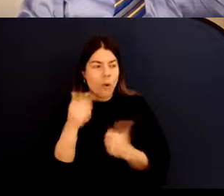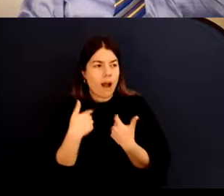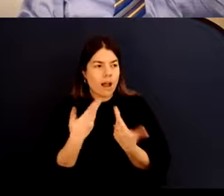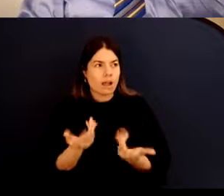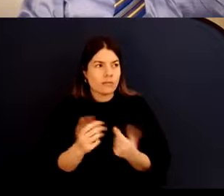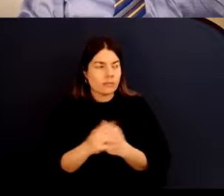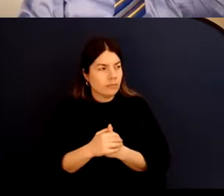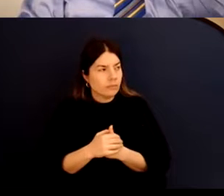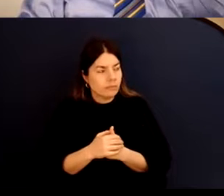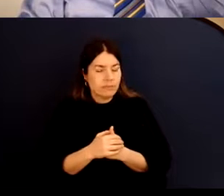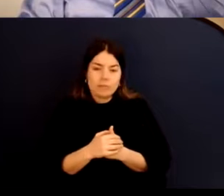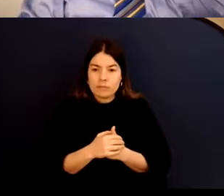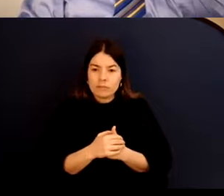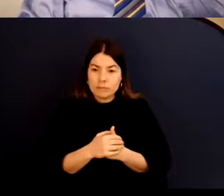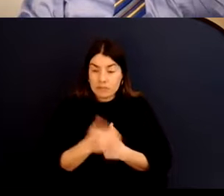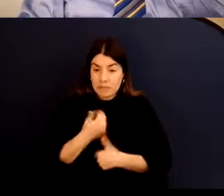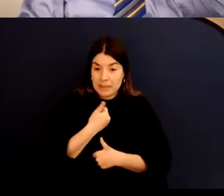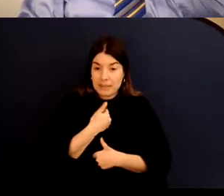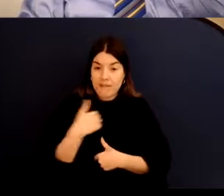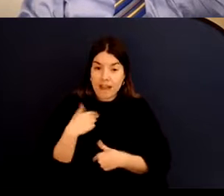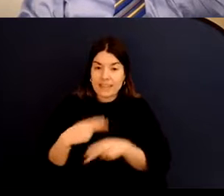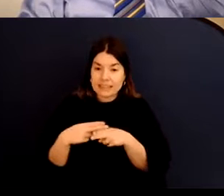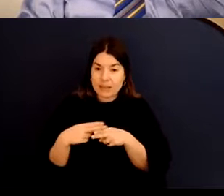me having had a temporary